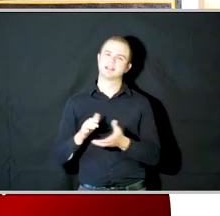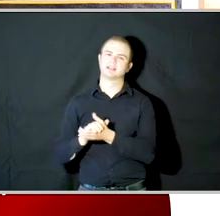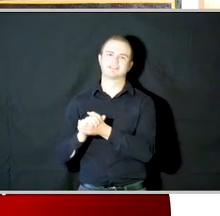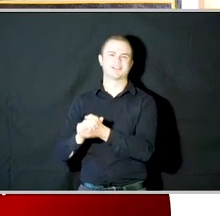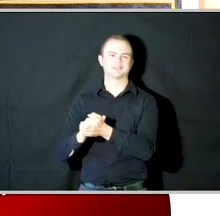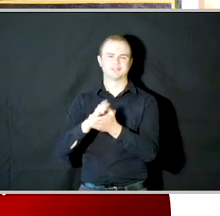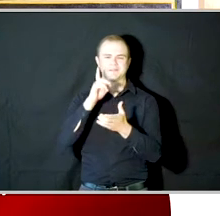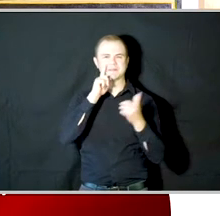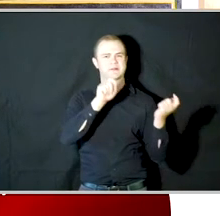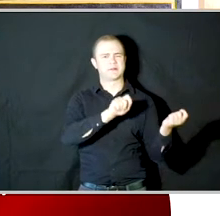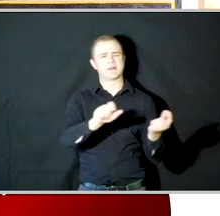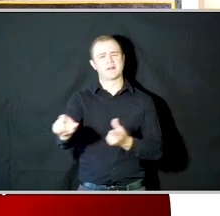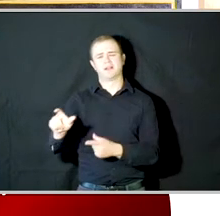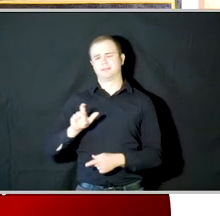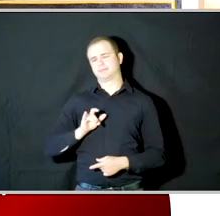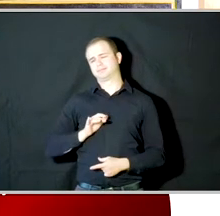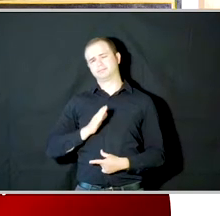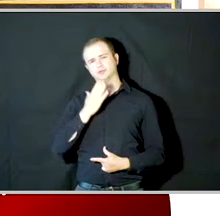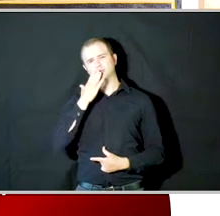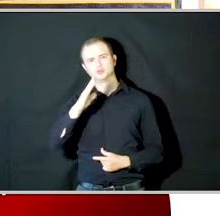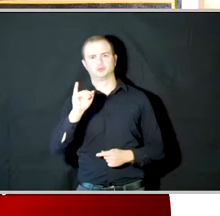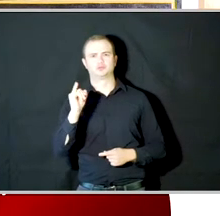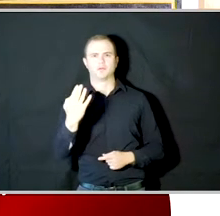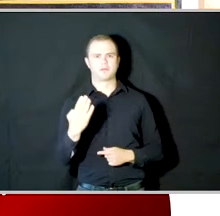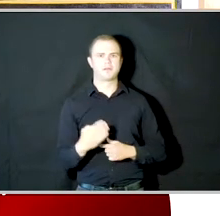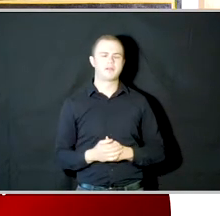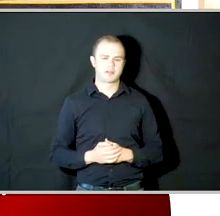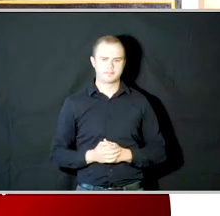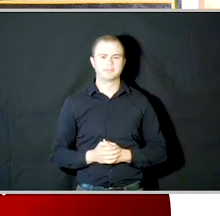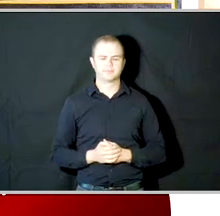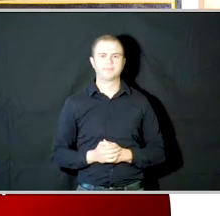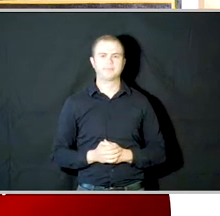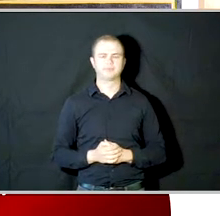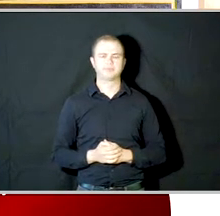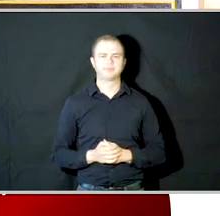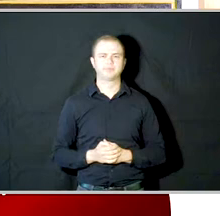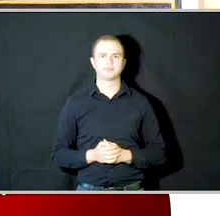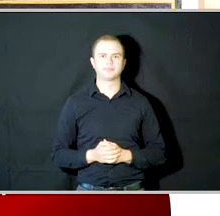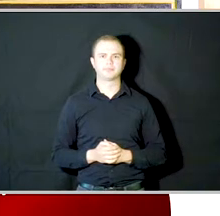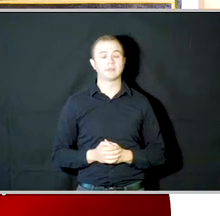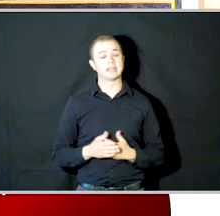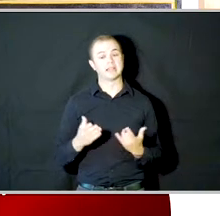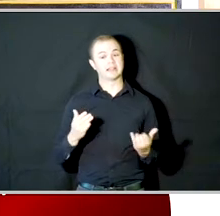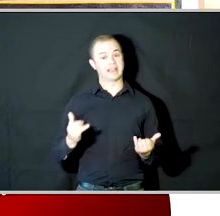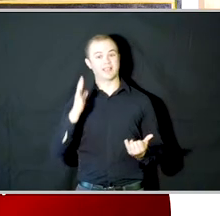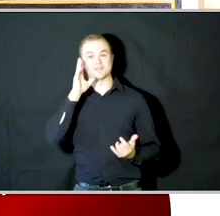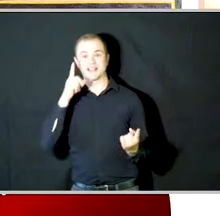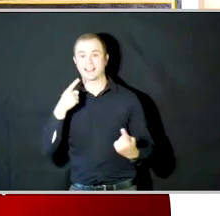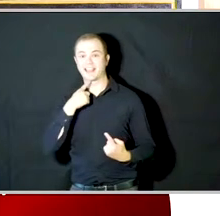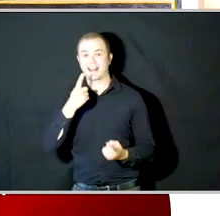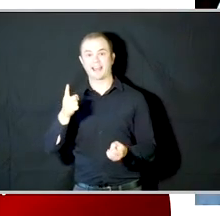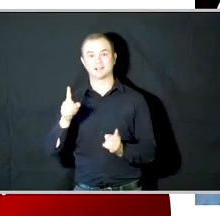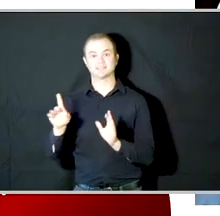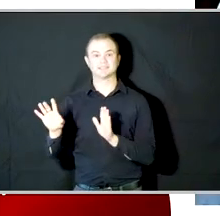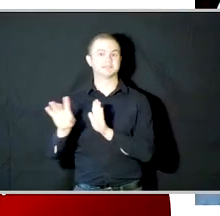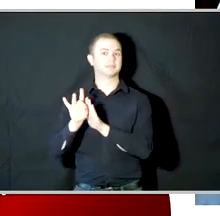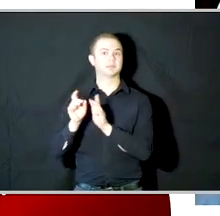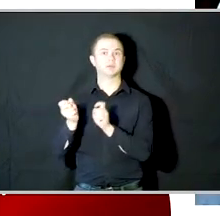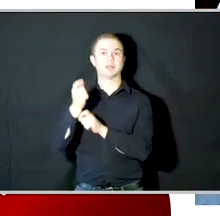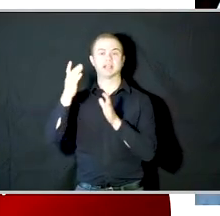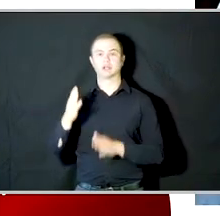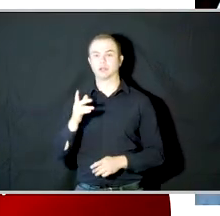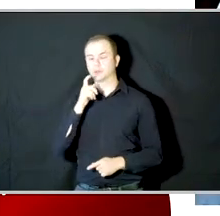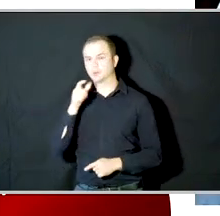to everyone for doing such a wonderful job. And I'm going to move on to go ahead and announce the winner this year, which